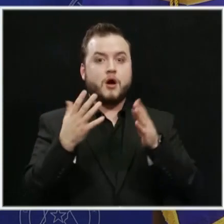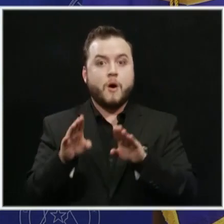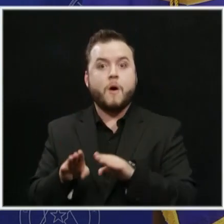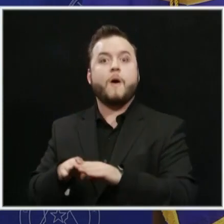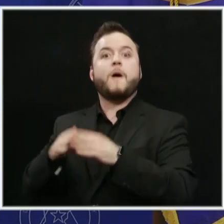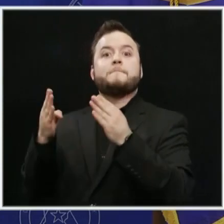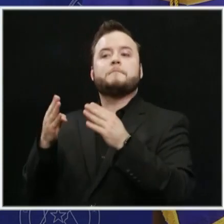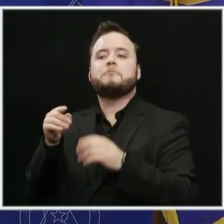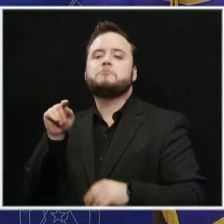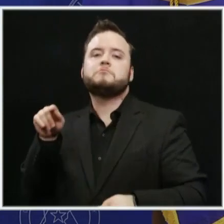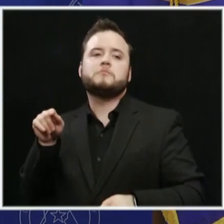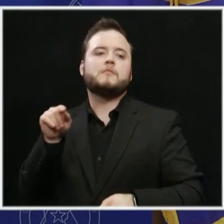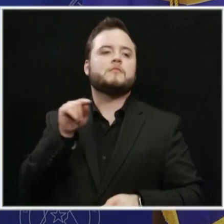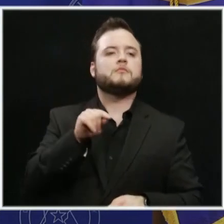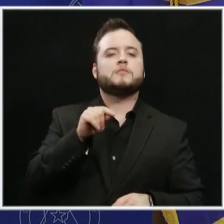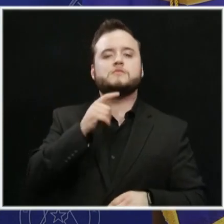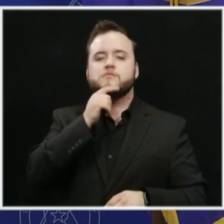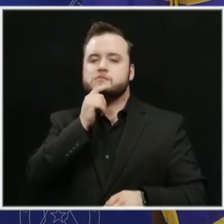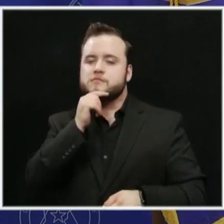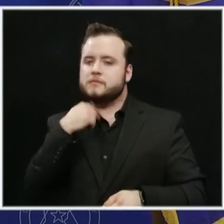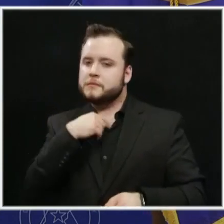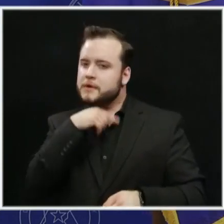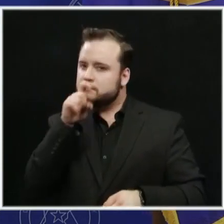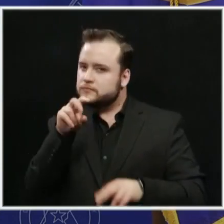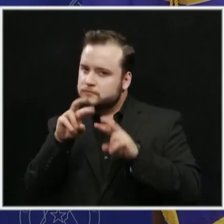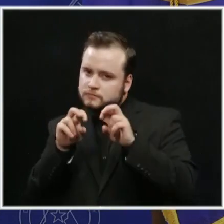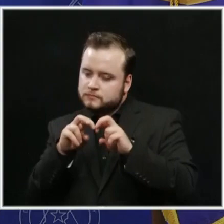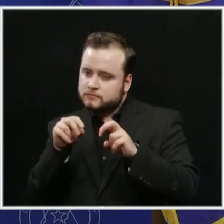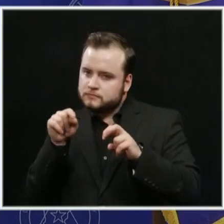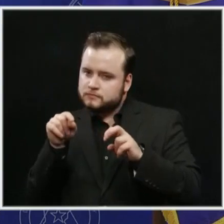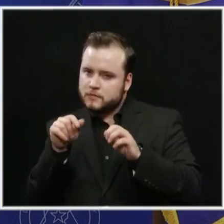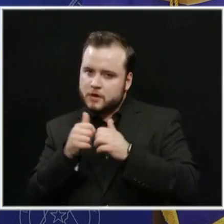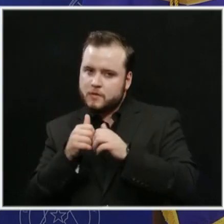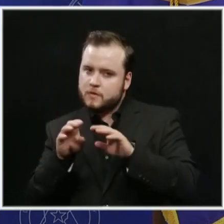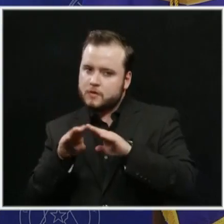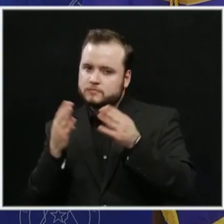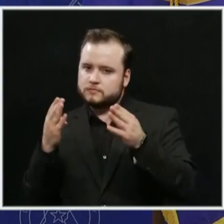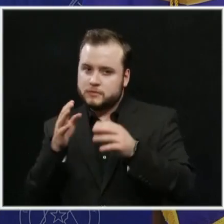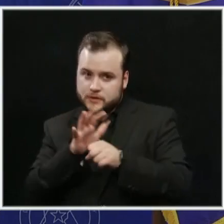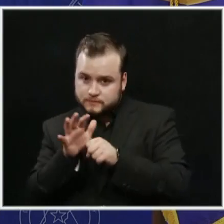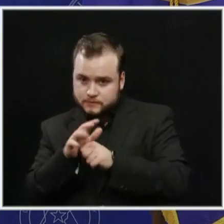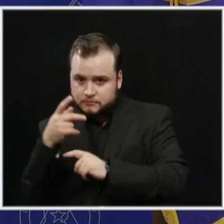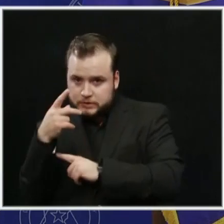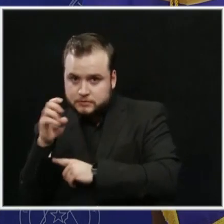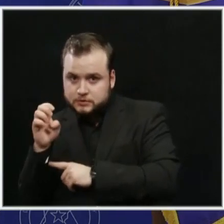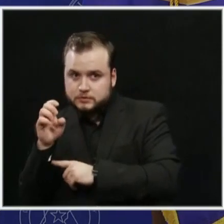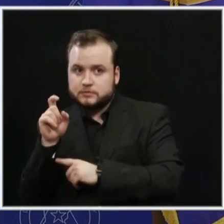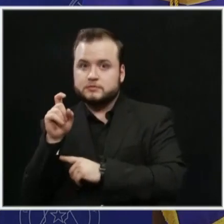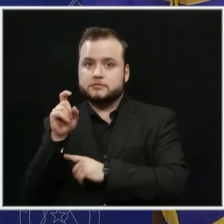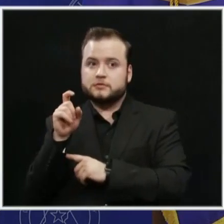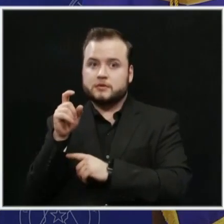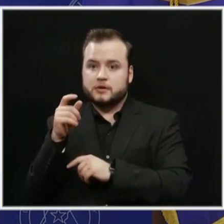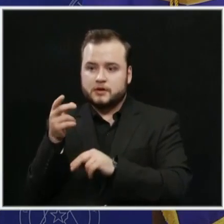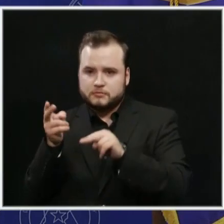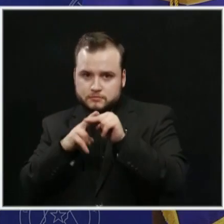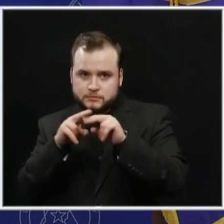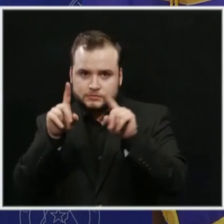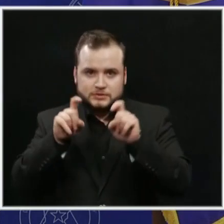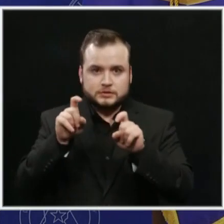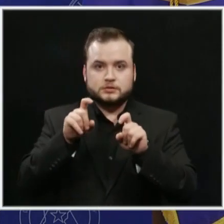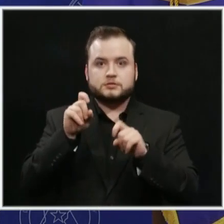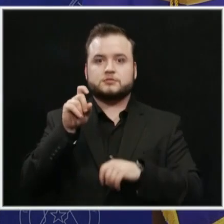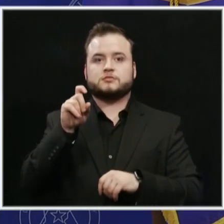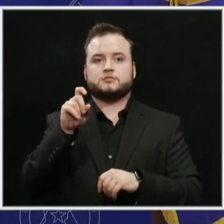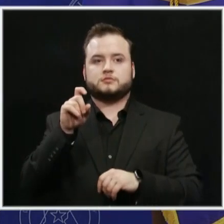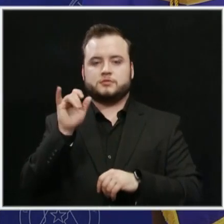do we source the PPE, how do we ramp up the testing to get there, that was one of our thinking. At the time that was